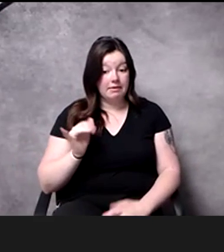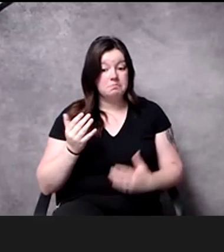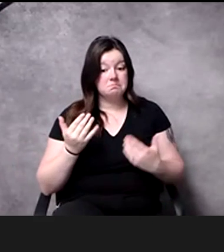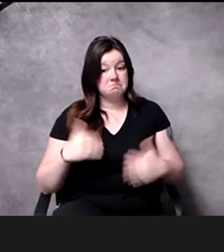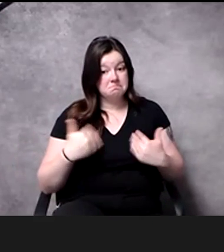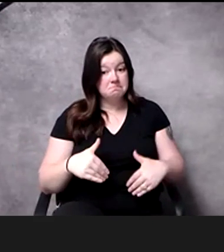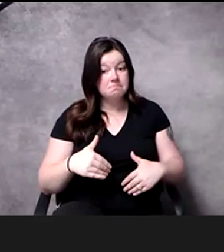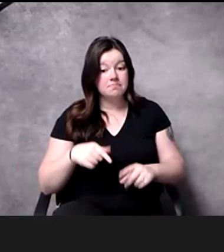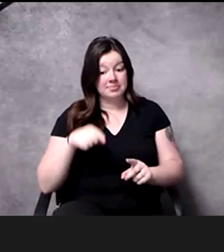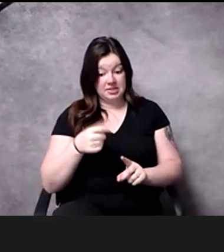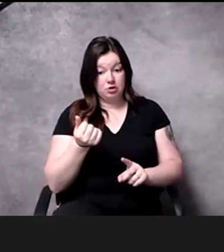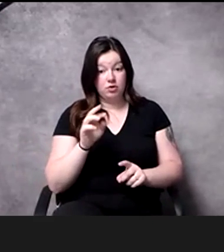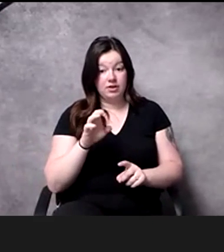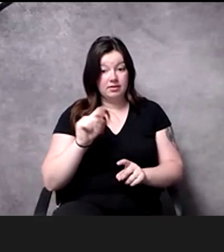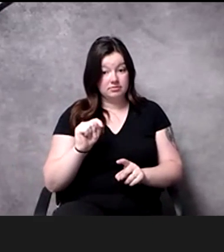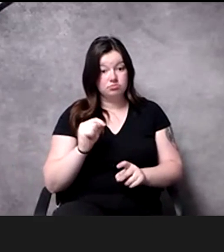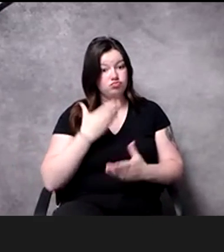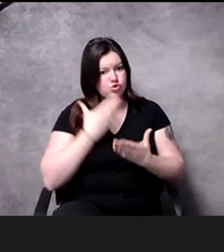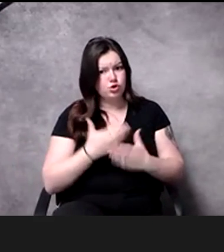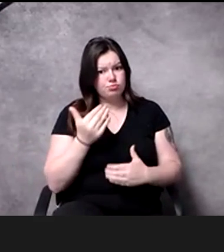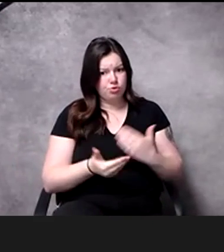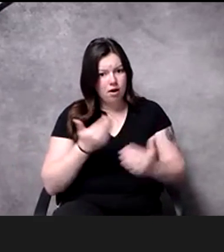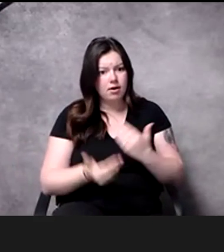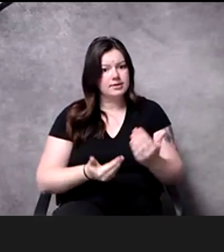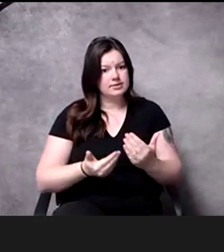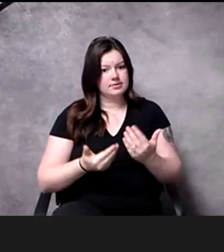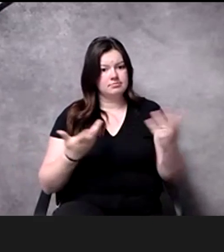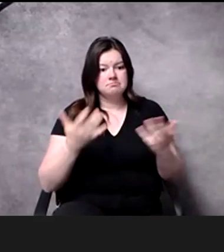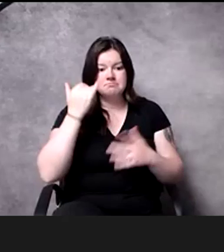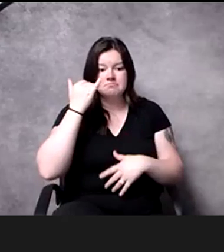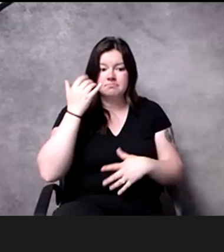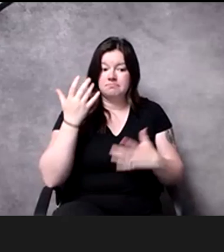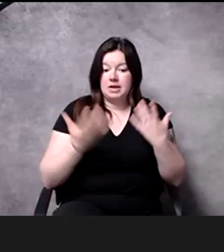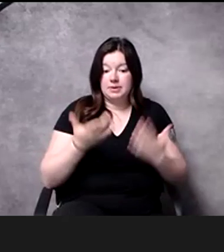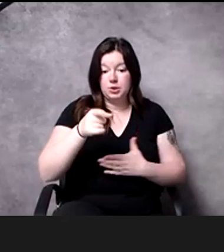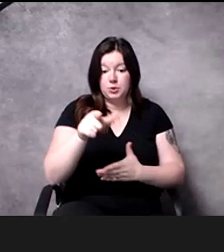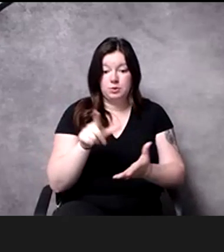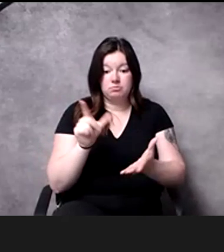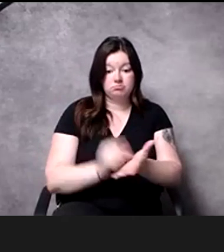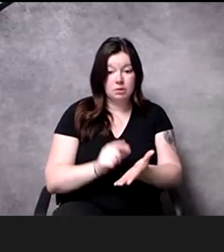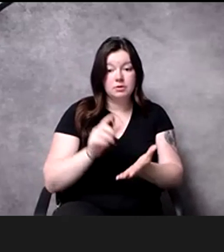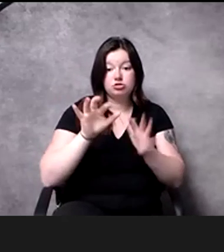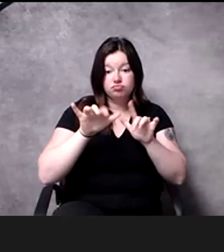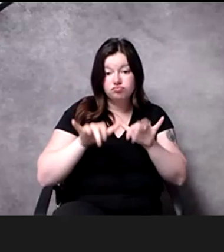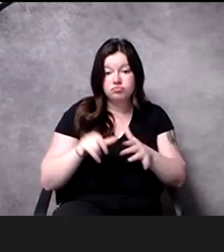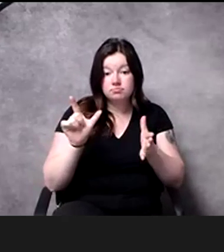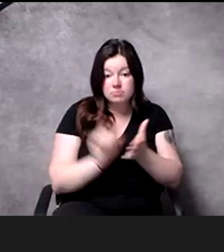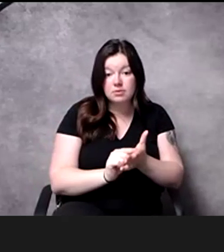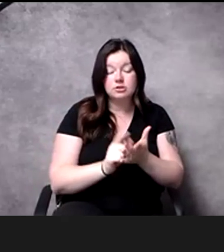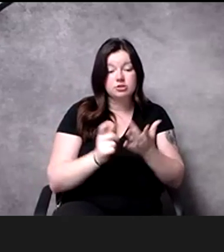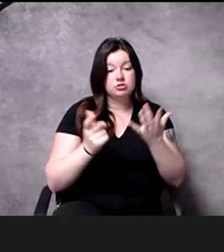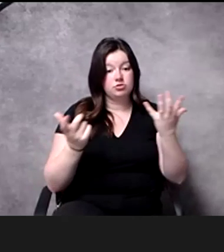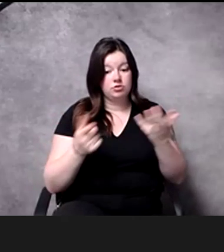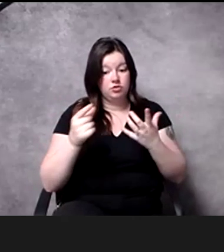your existing grant, let's say that you've got some publications that you've done well with completing your